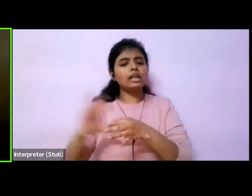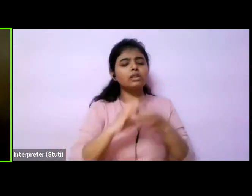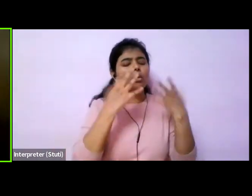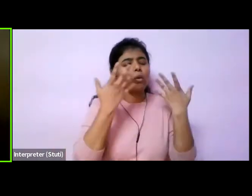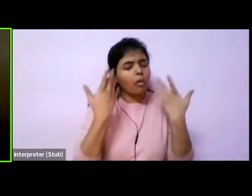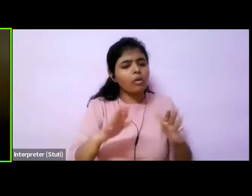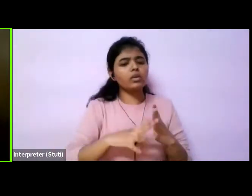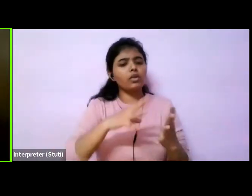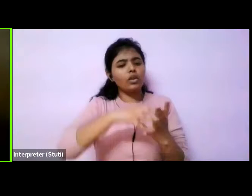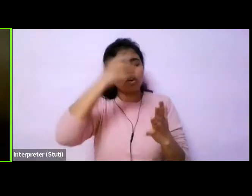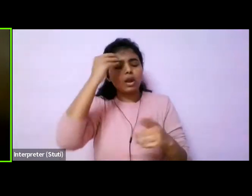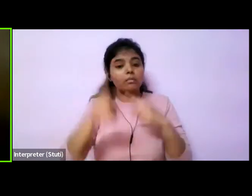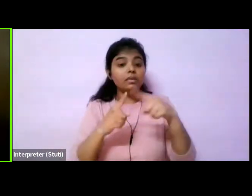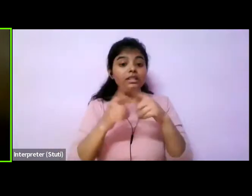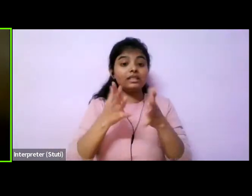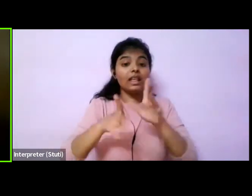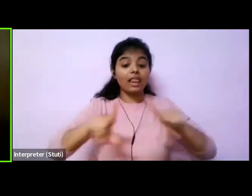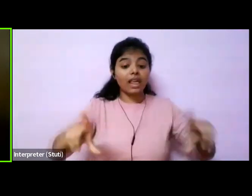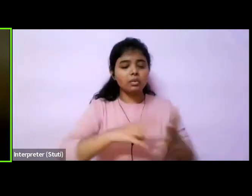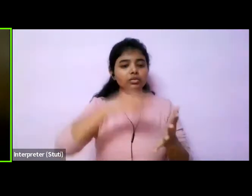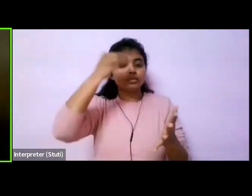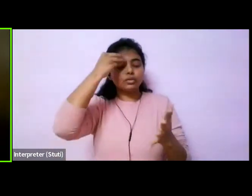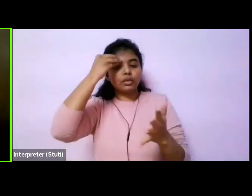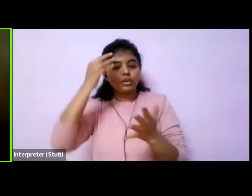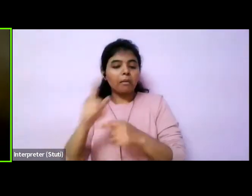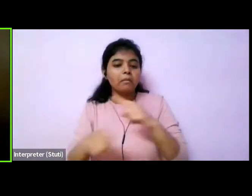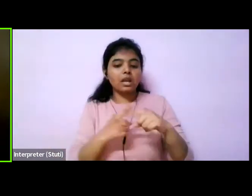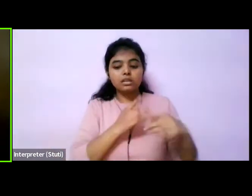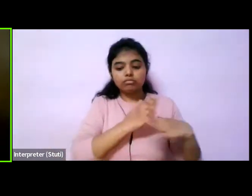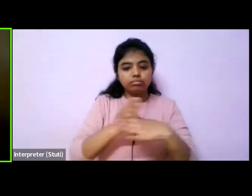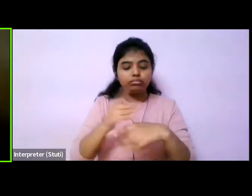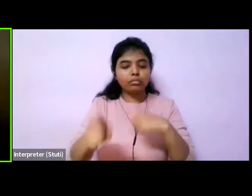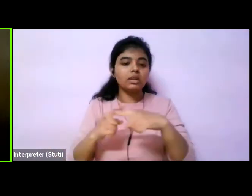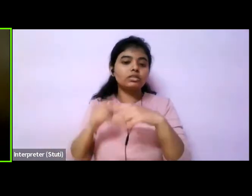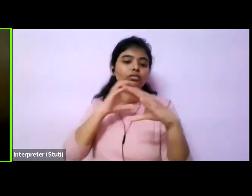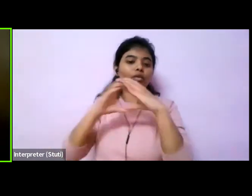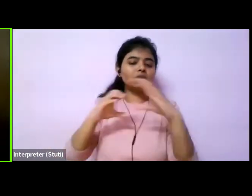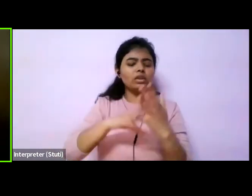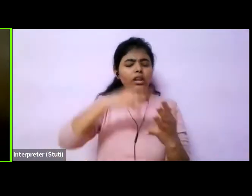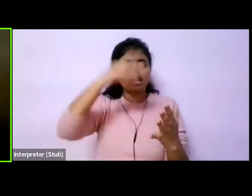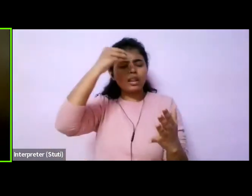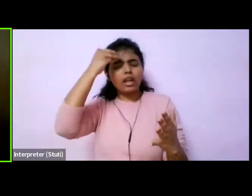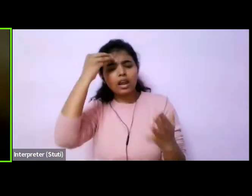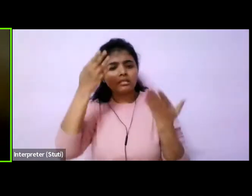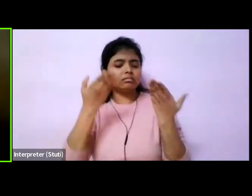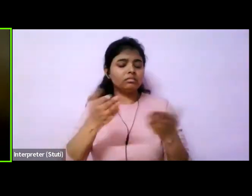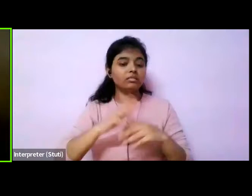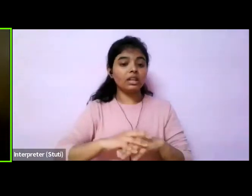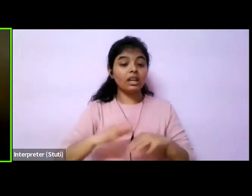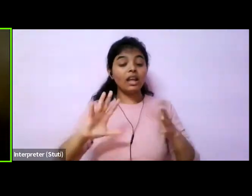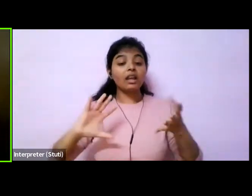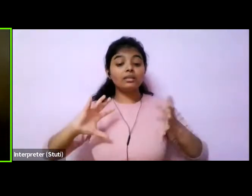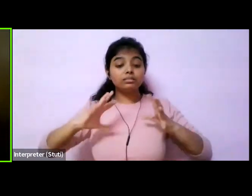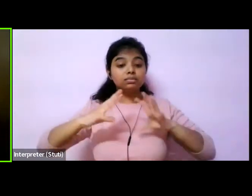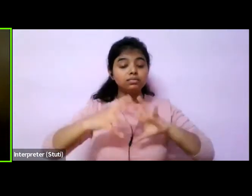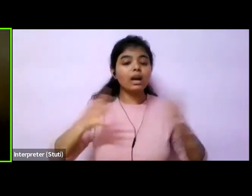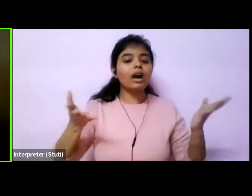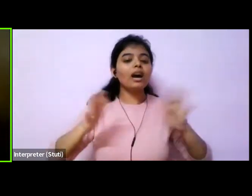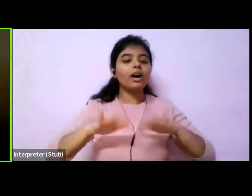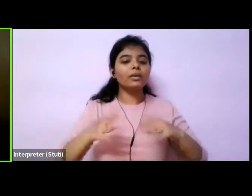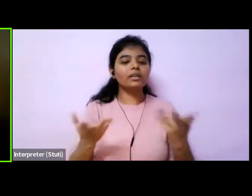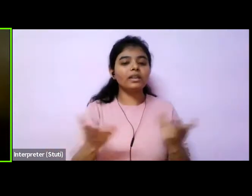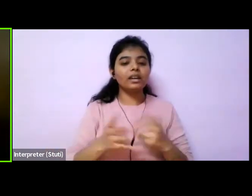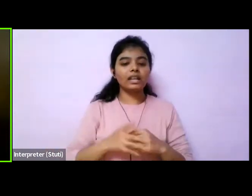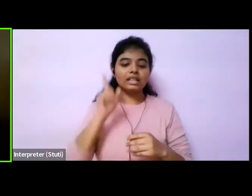importance of sign language, they also learn to share and communicate. Thereby, they comprehend themselves, deafness, and